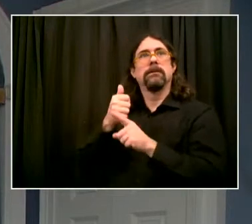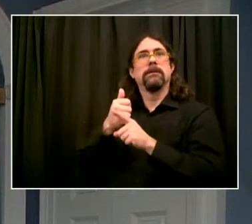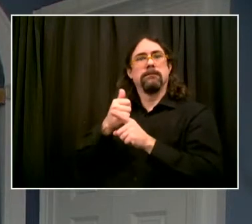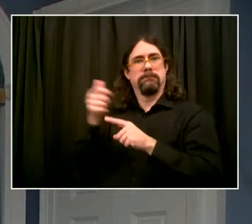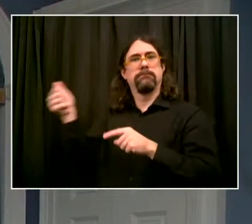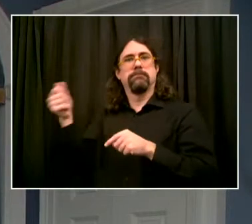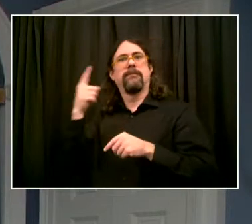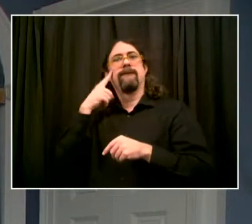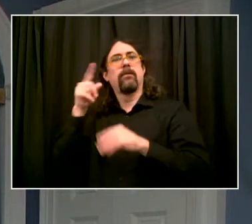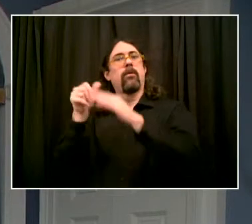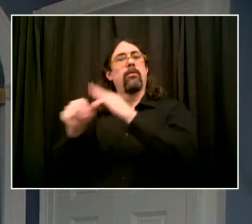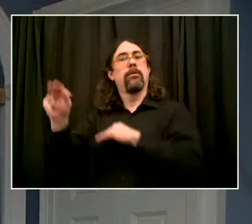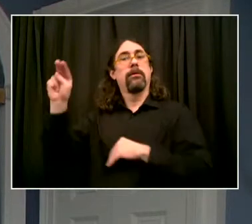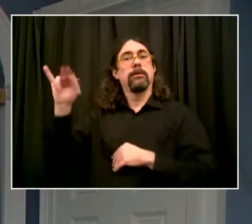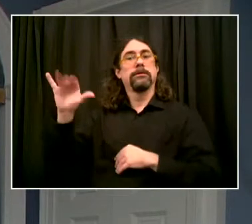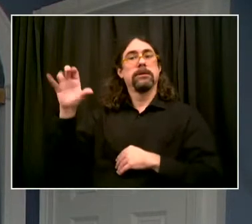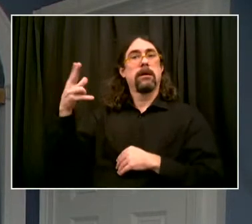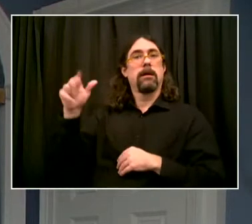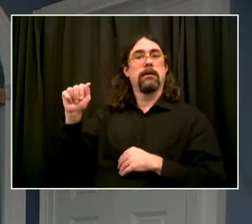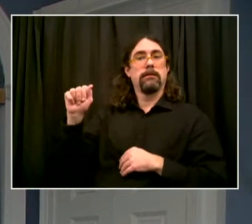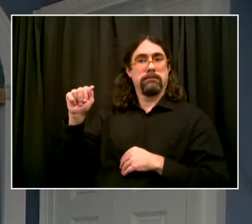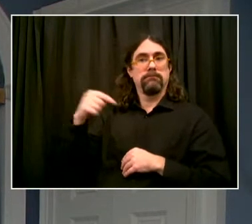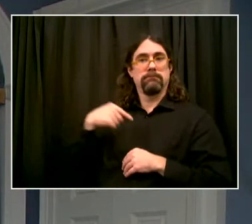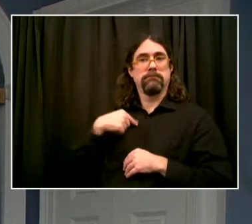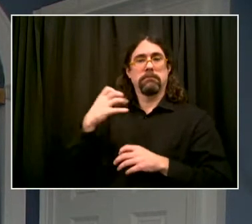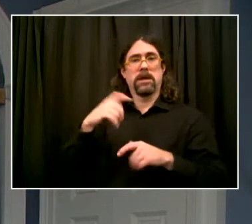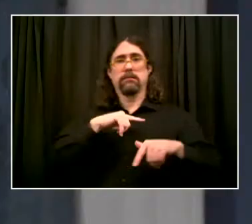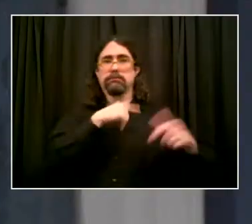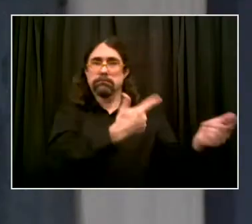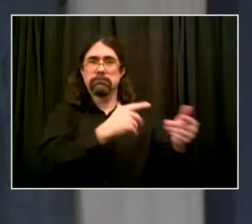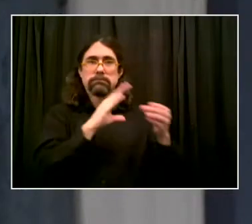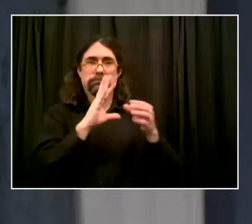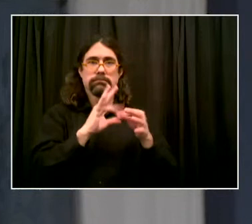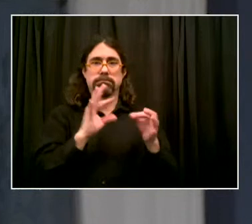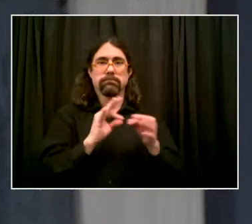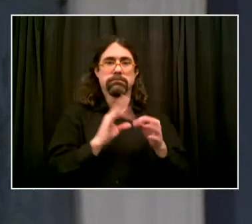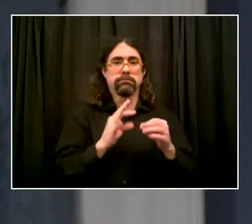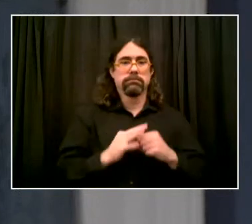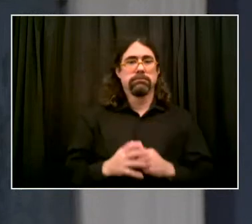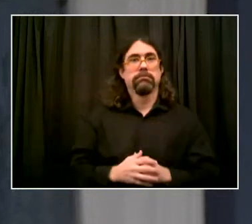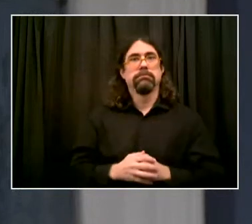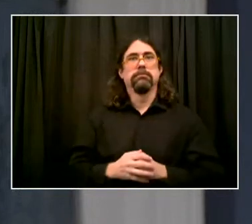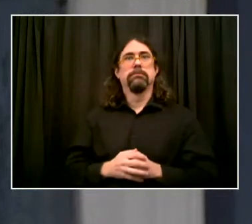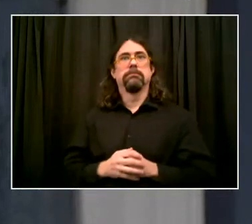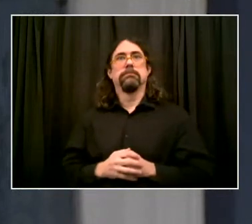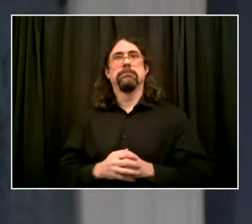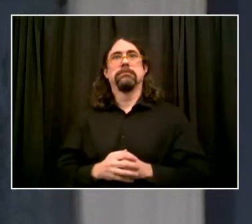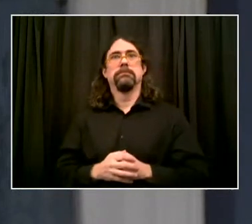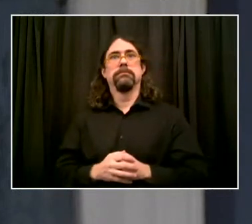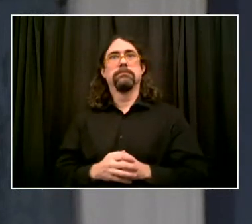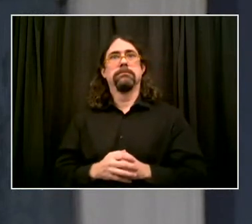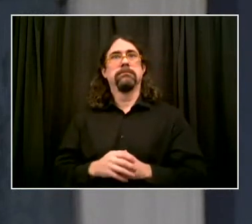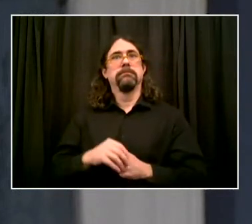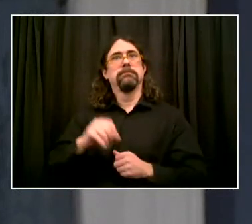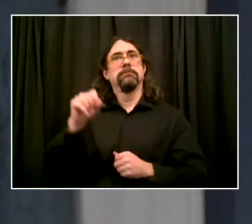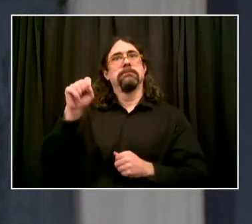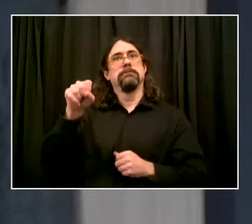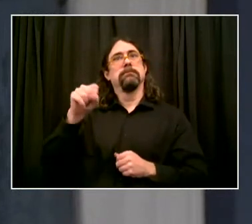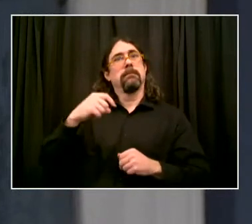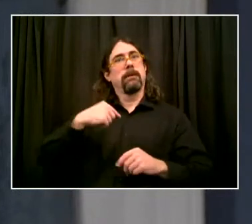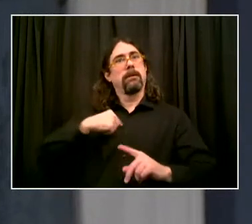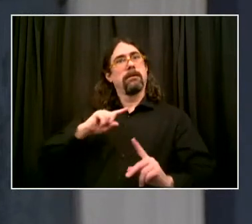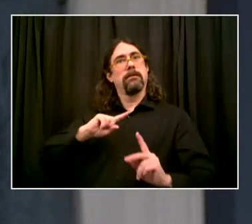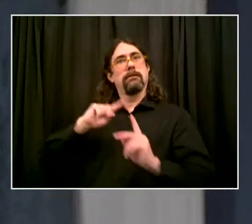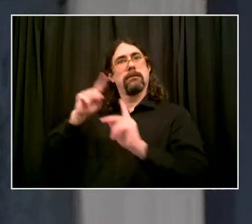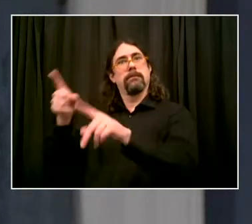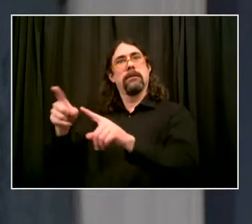in Brownsville, Brooklyn at the Van Dyke Houses. I had the pleasure of joining the Tenant Association president, Ms. Lisa Kenner, to help get the word